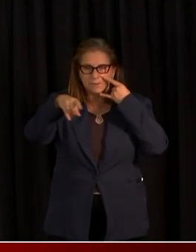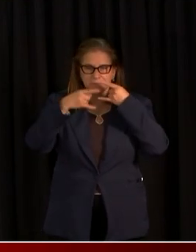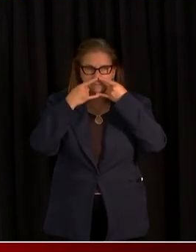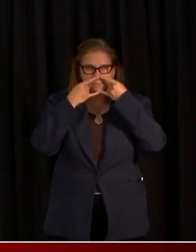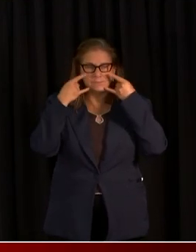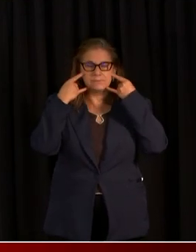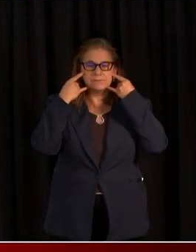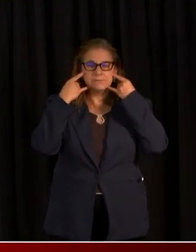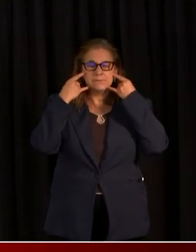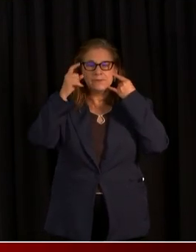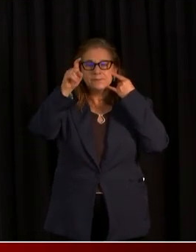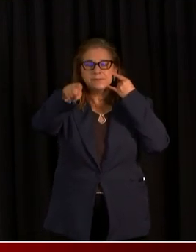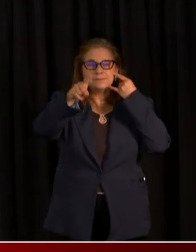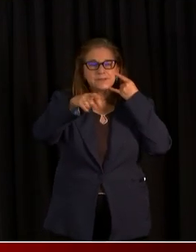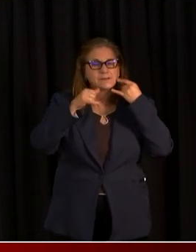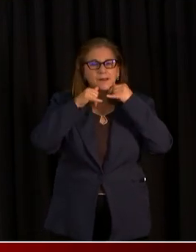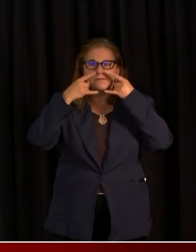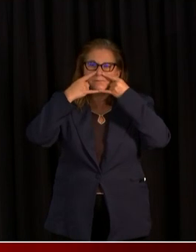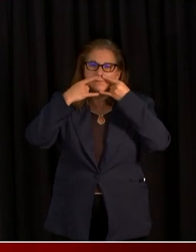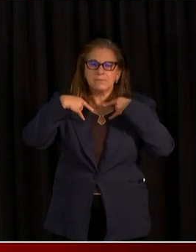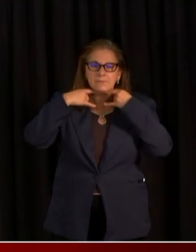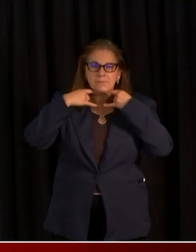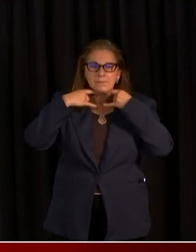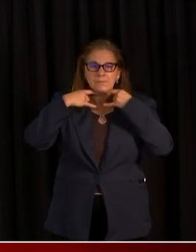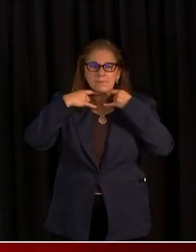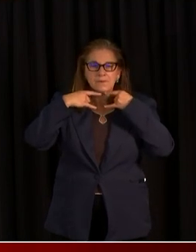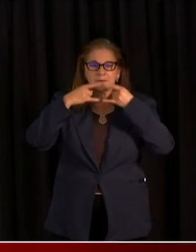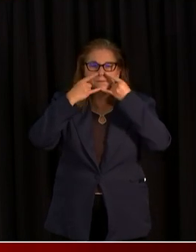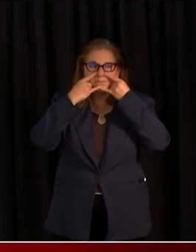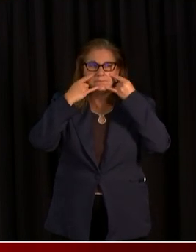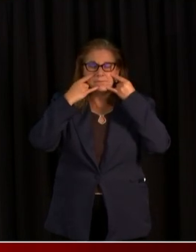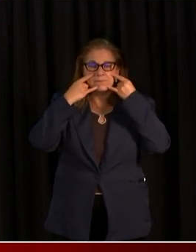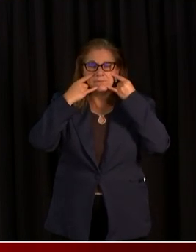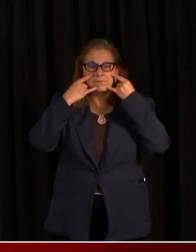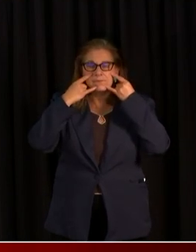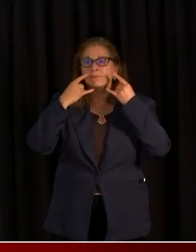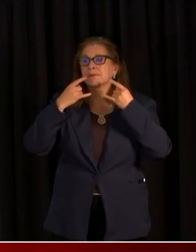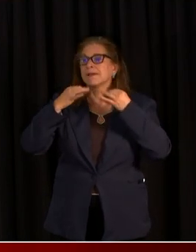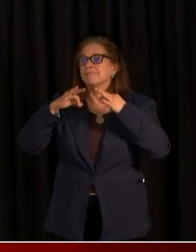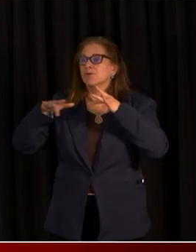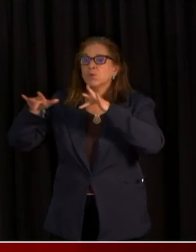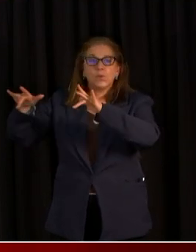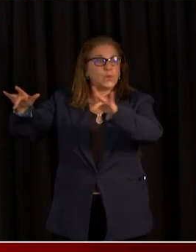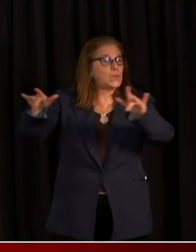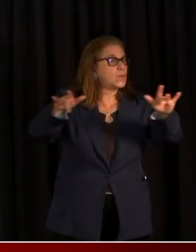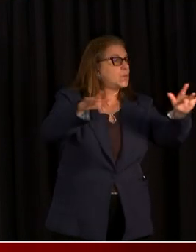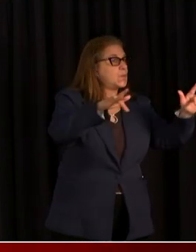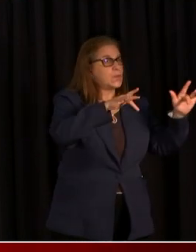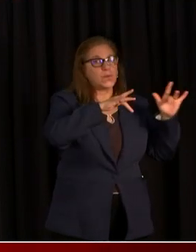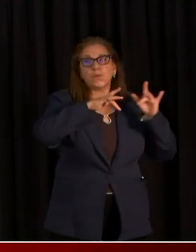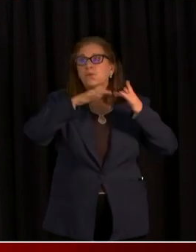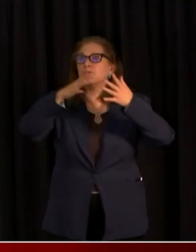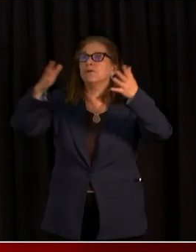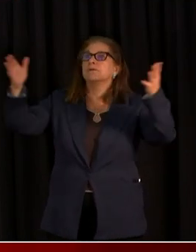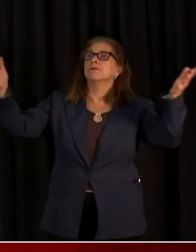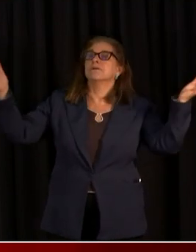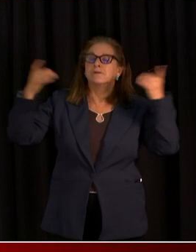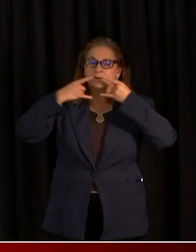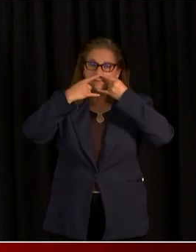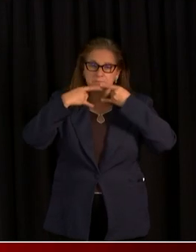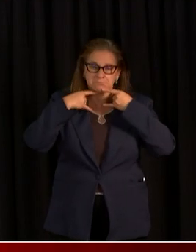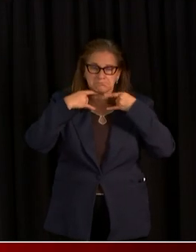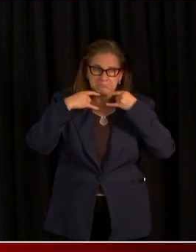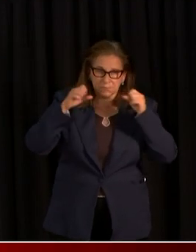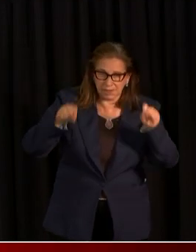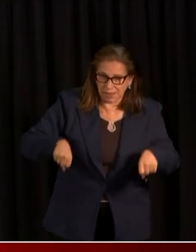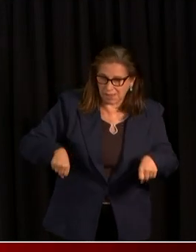you're sitting in a cubicle in an open office, you must have on a mask. We know that masks